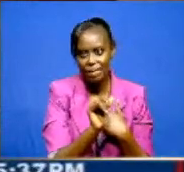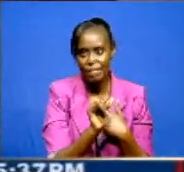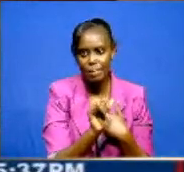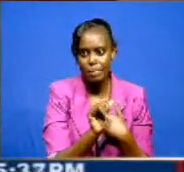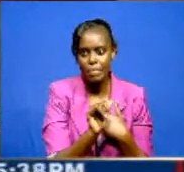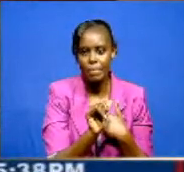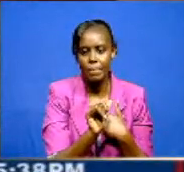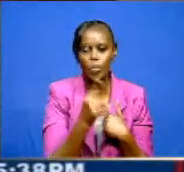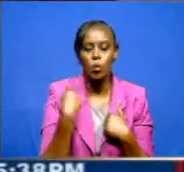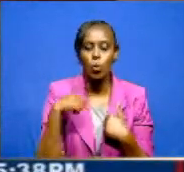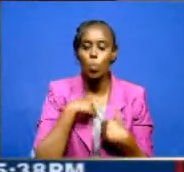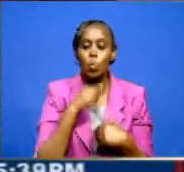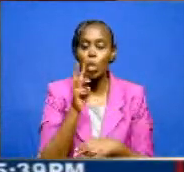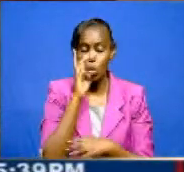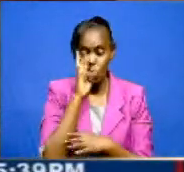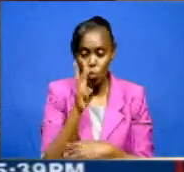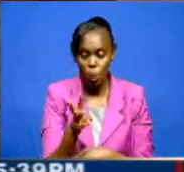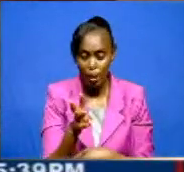we will